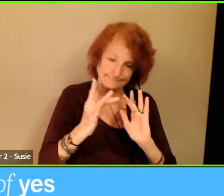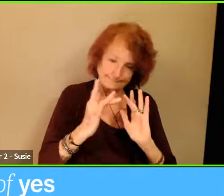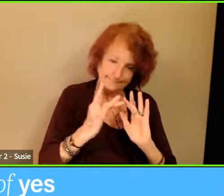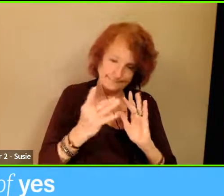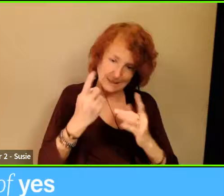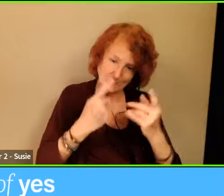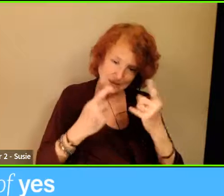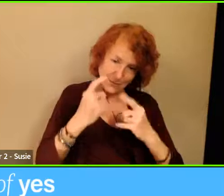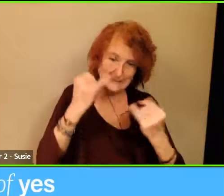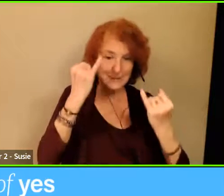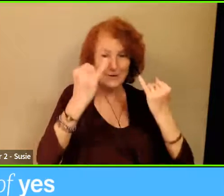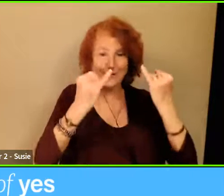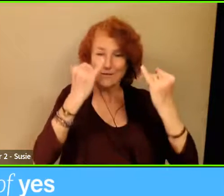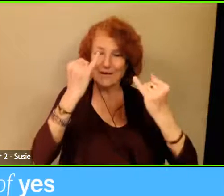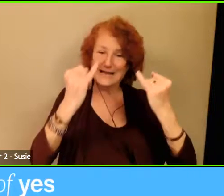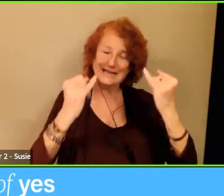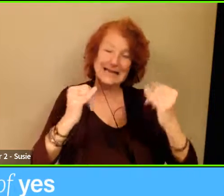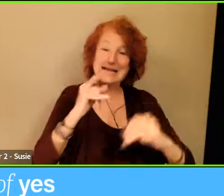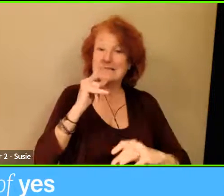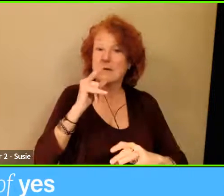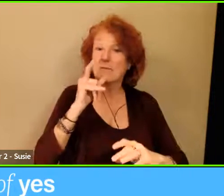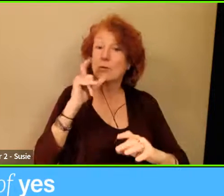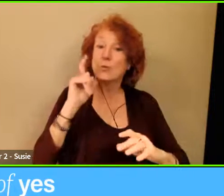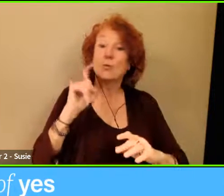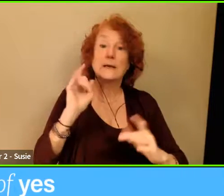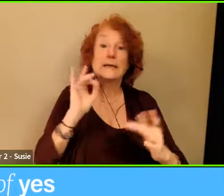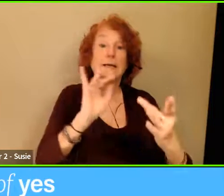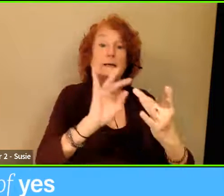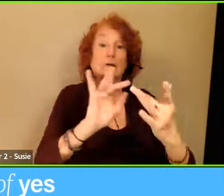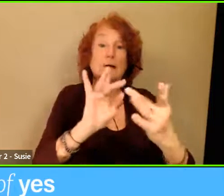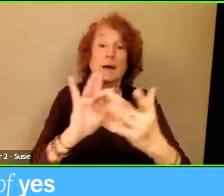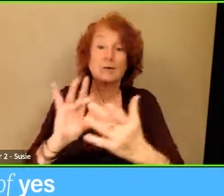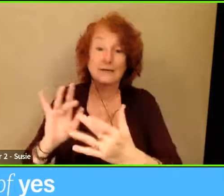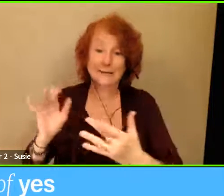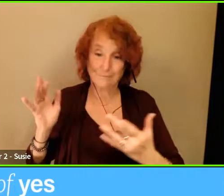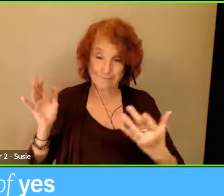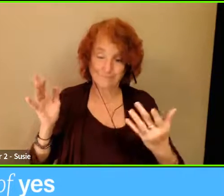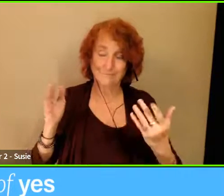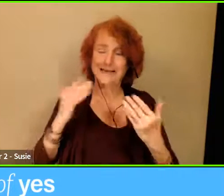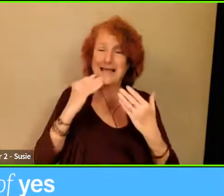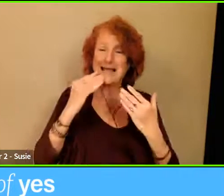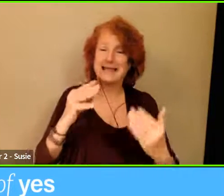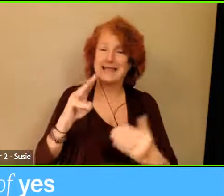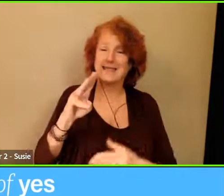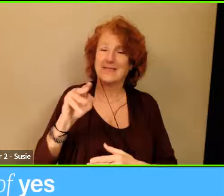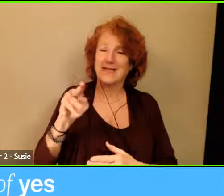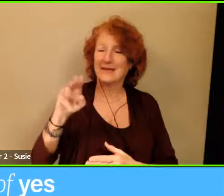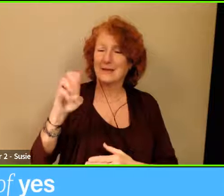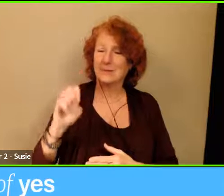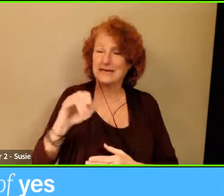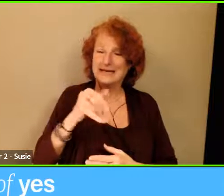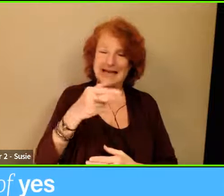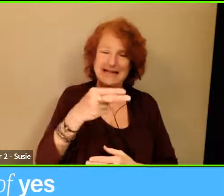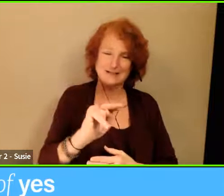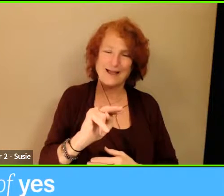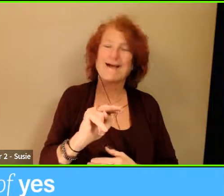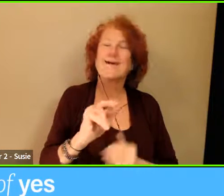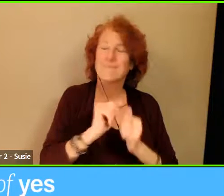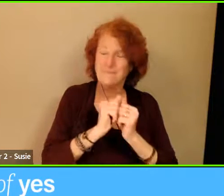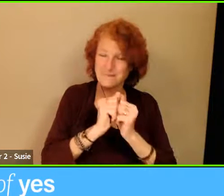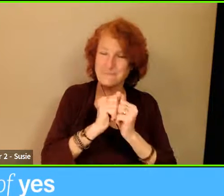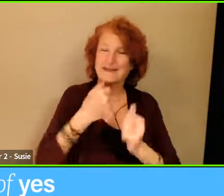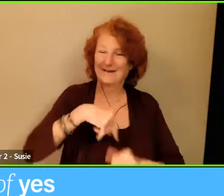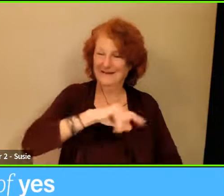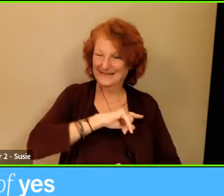or ideas of people that we should be outreaching to. And thank you, Winnie and John, for being here with us. And we look